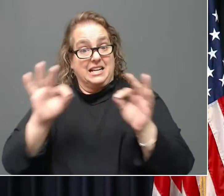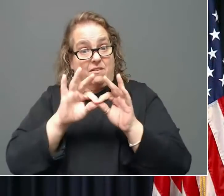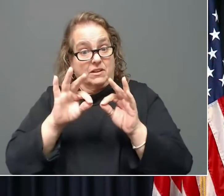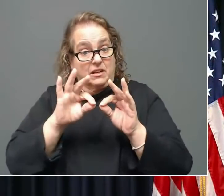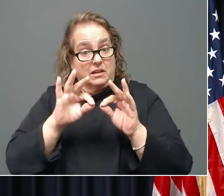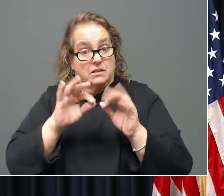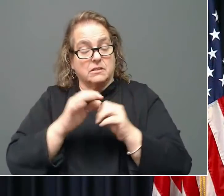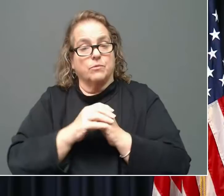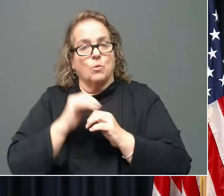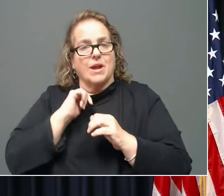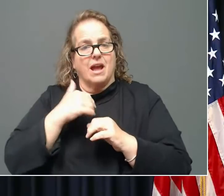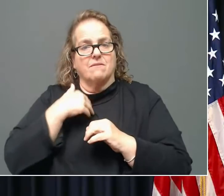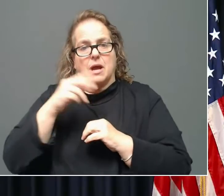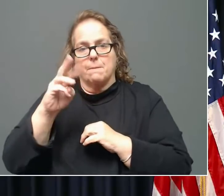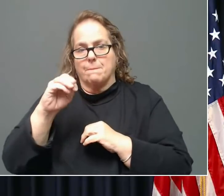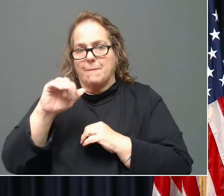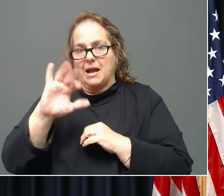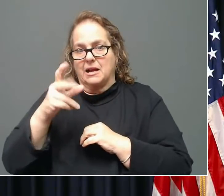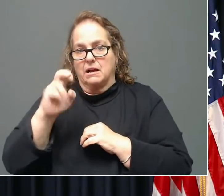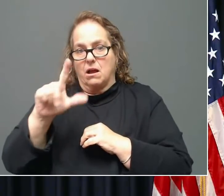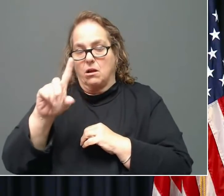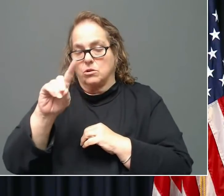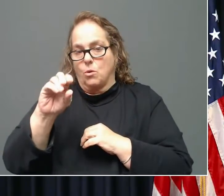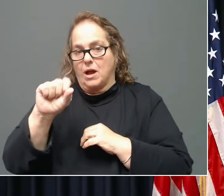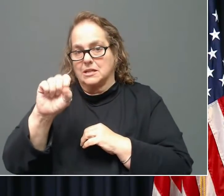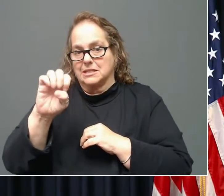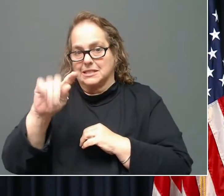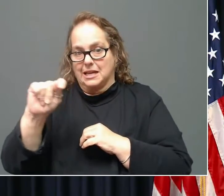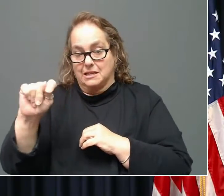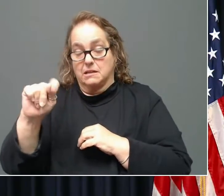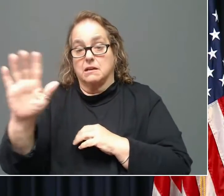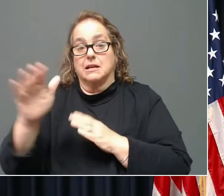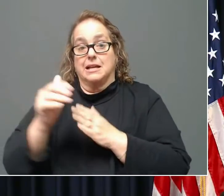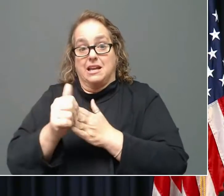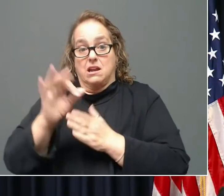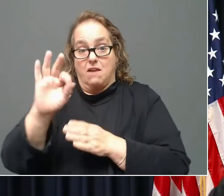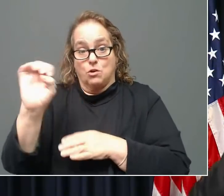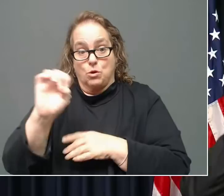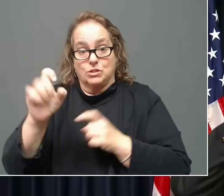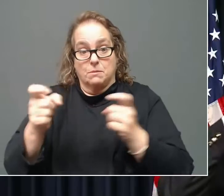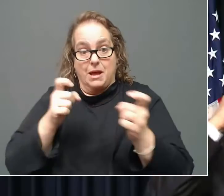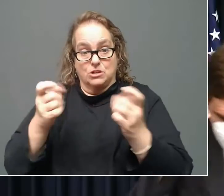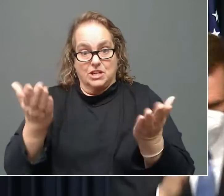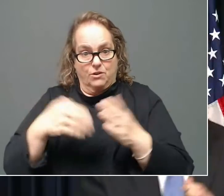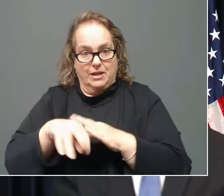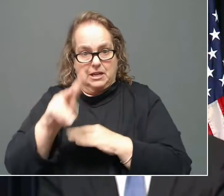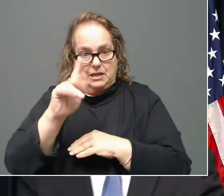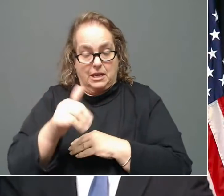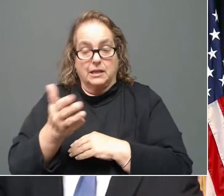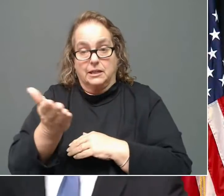have Michael Dossett, the head of emergency management here in Kentucky. Michael?